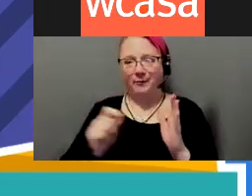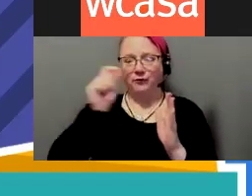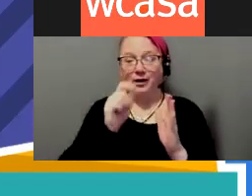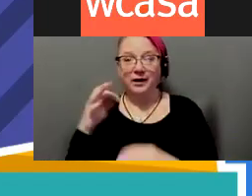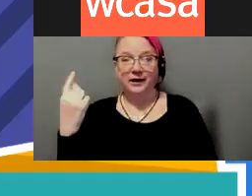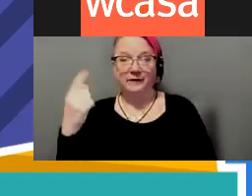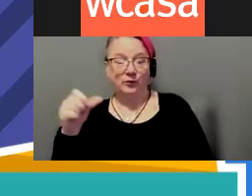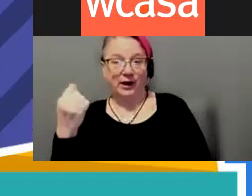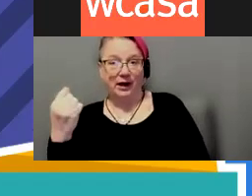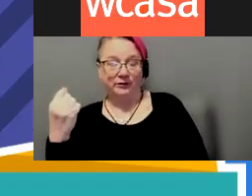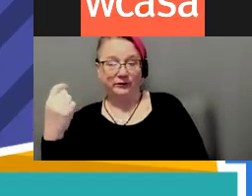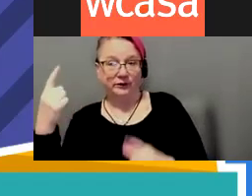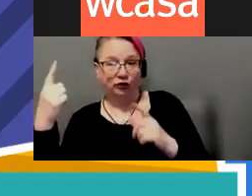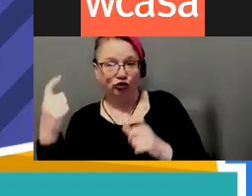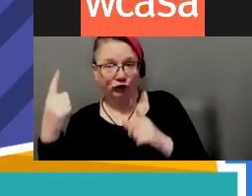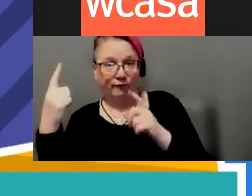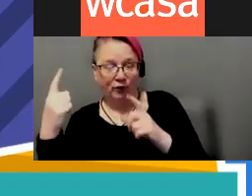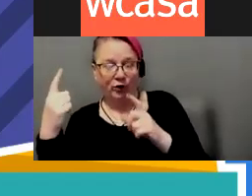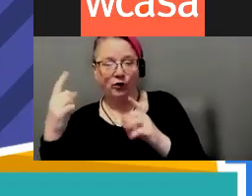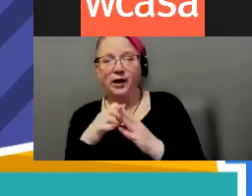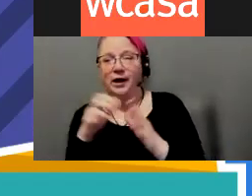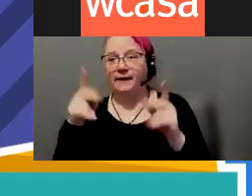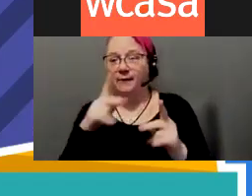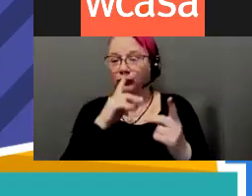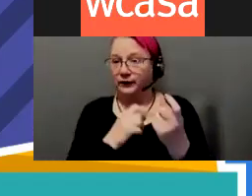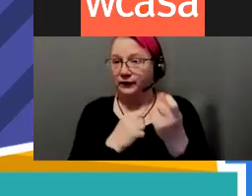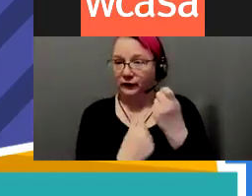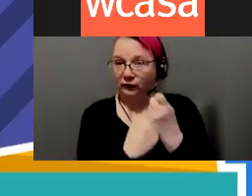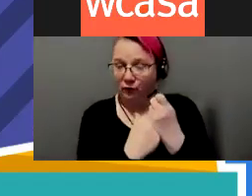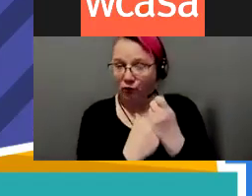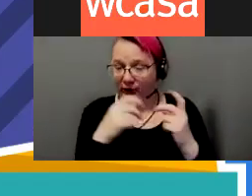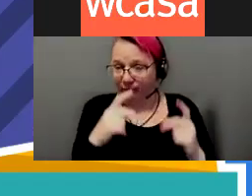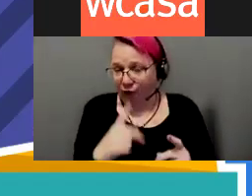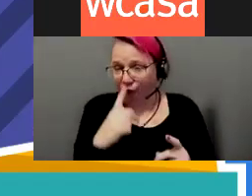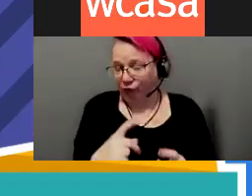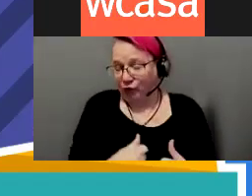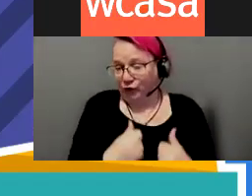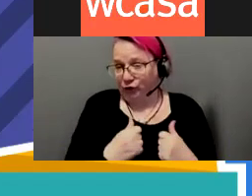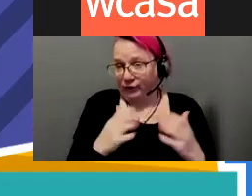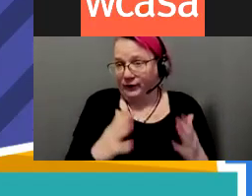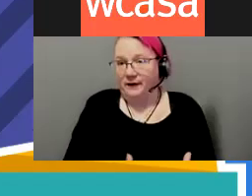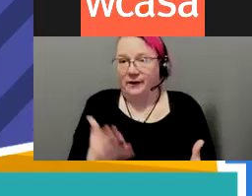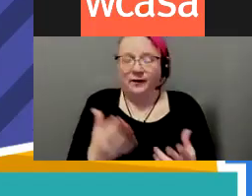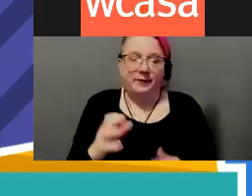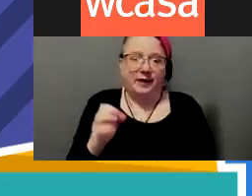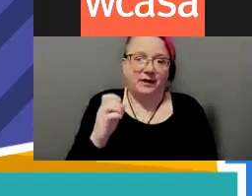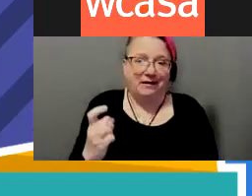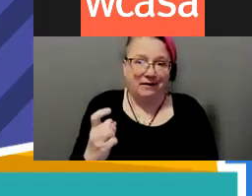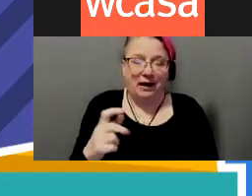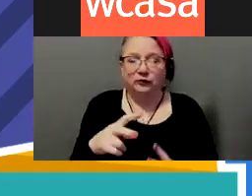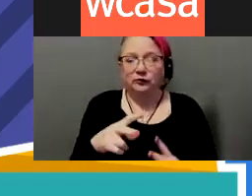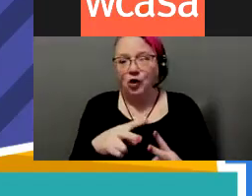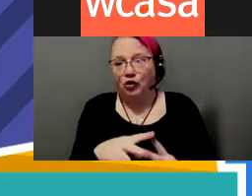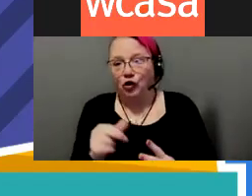else took the photo and that person is a supportive person for the survivor, maybe an ex-partner or